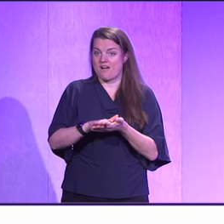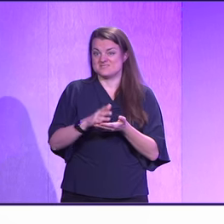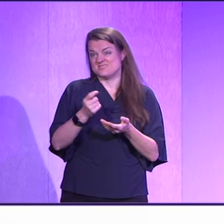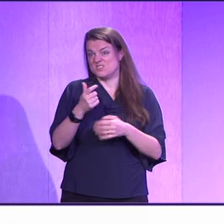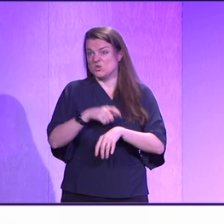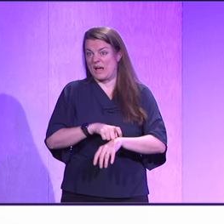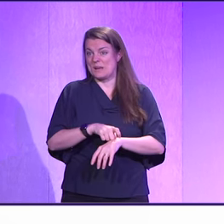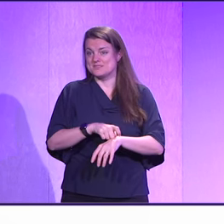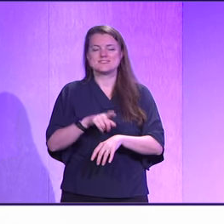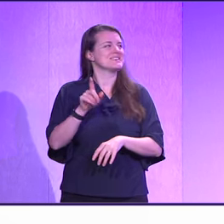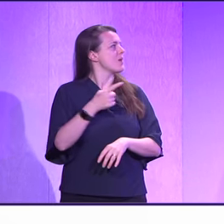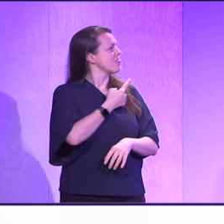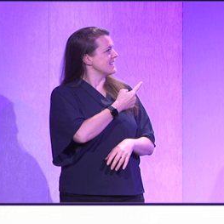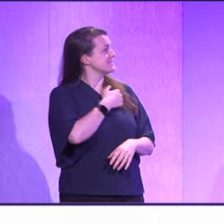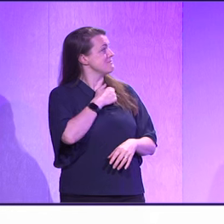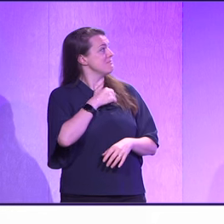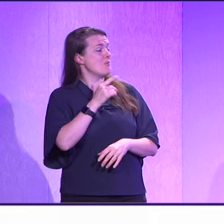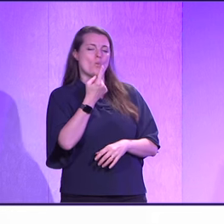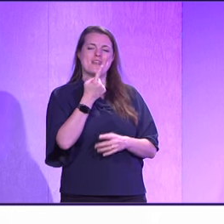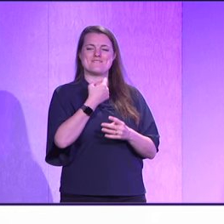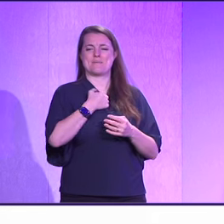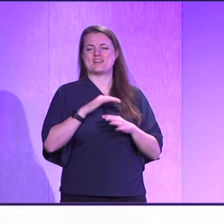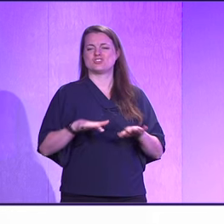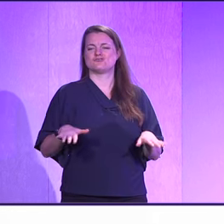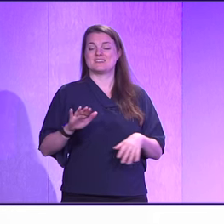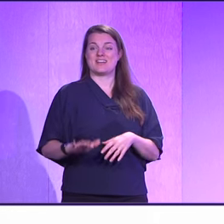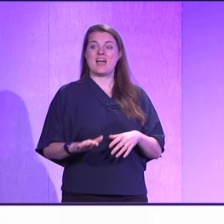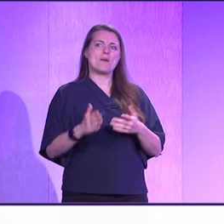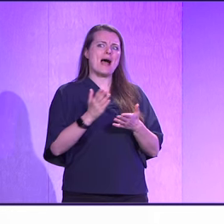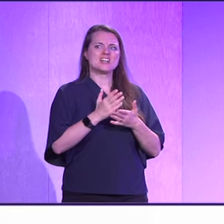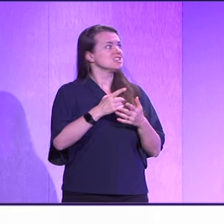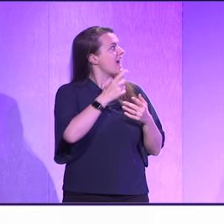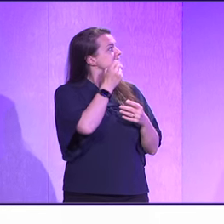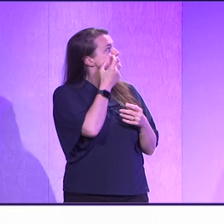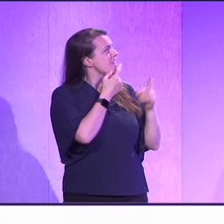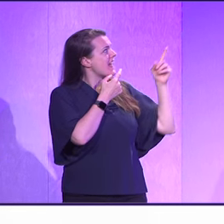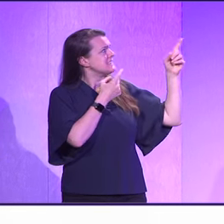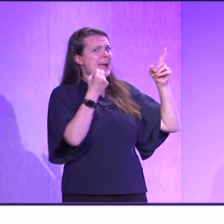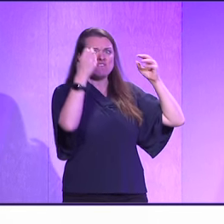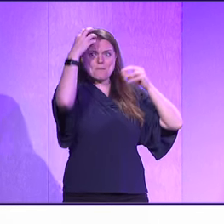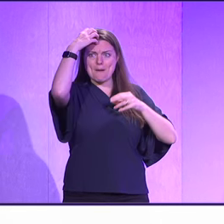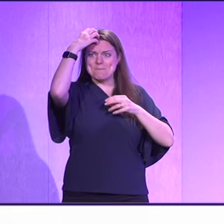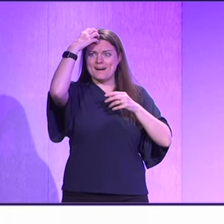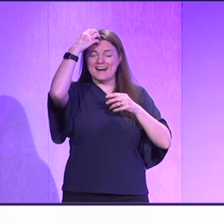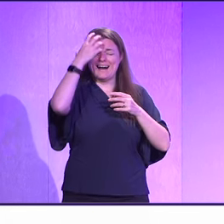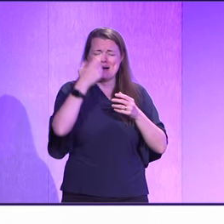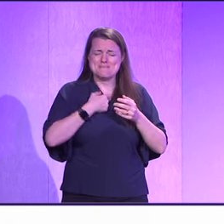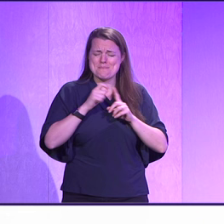thing is this is one of my children. I didn't realize until later after I put the photo in, he's actually got a bump in his head. I really am a bad